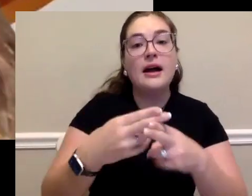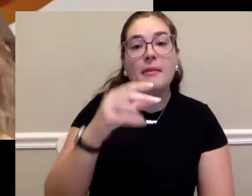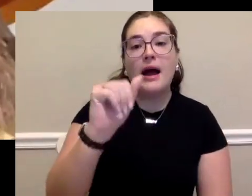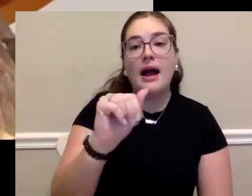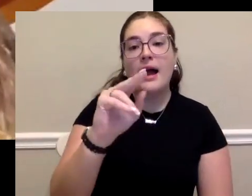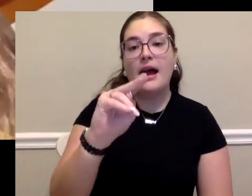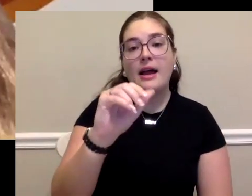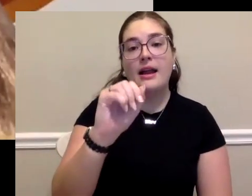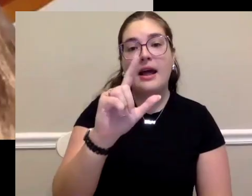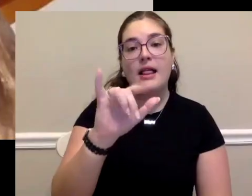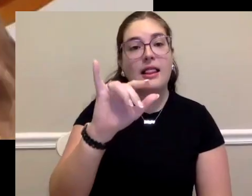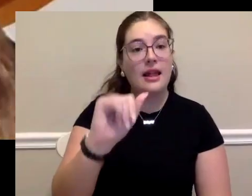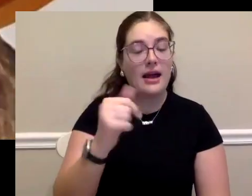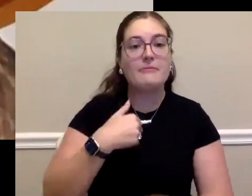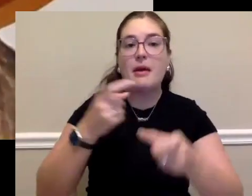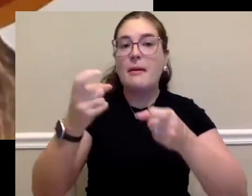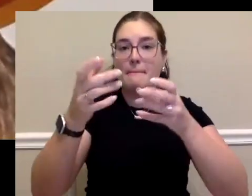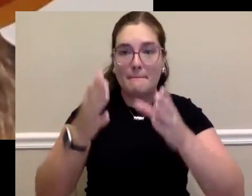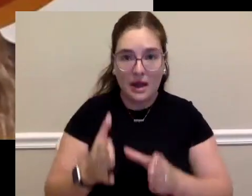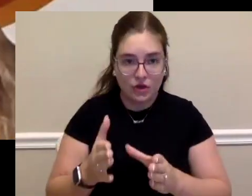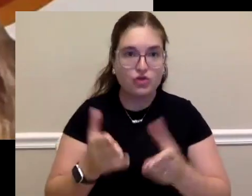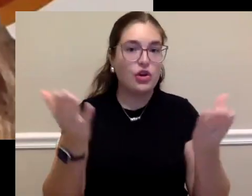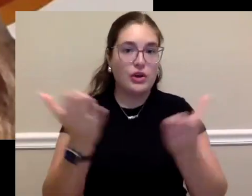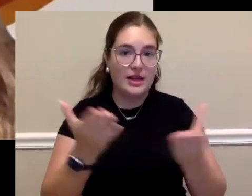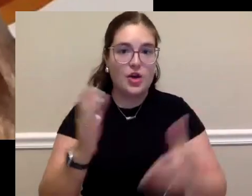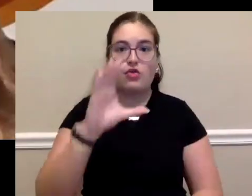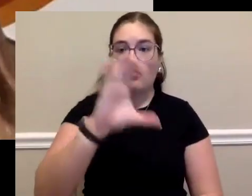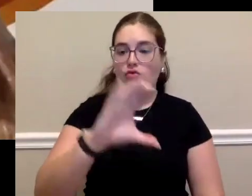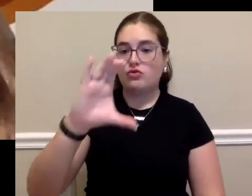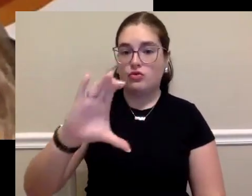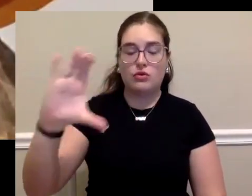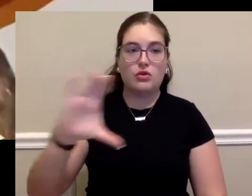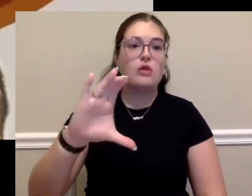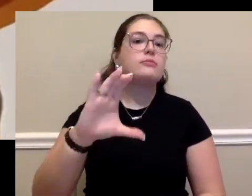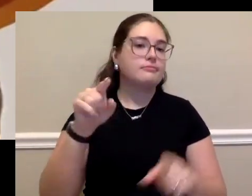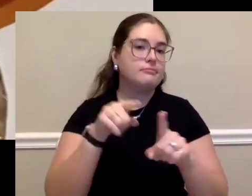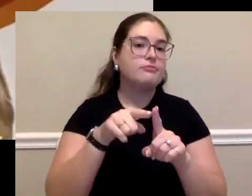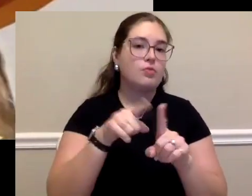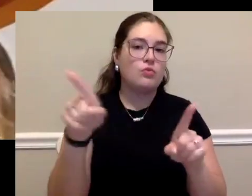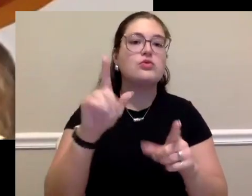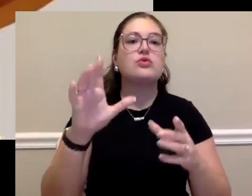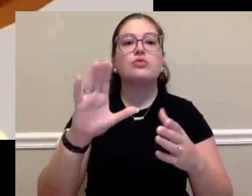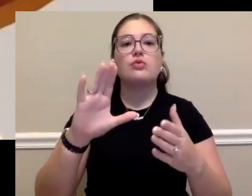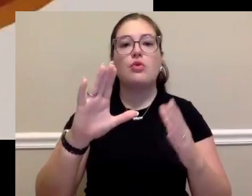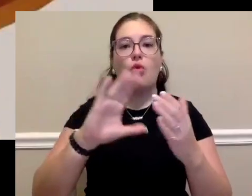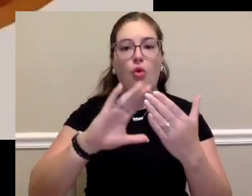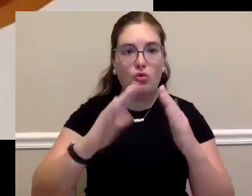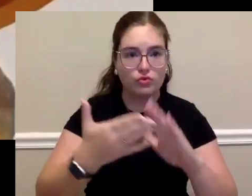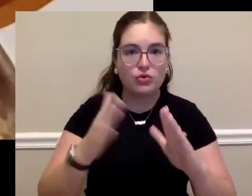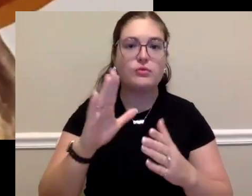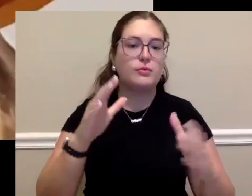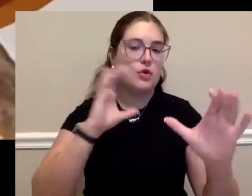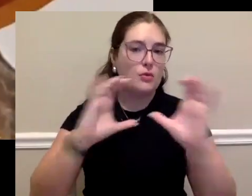Manager of Training and Curriculum at Cross Cultural Communications. I am joined by my colleague, Naisel